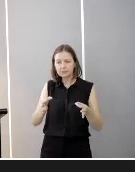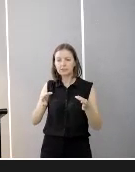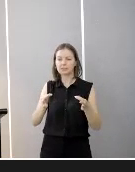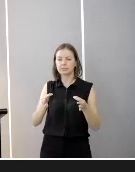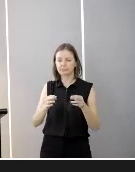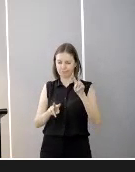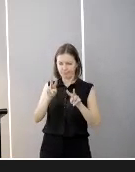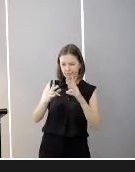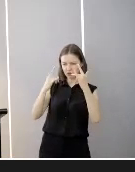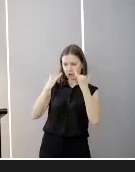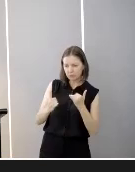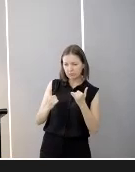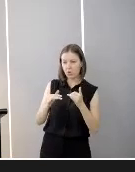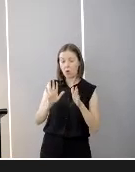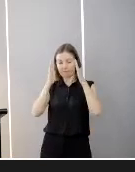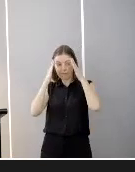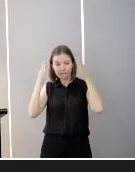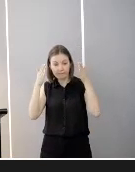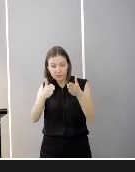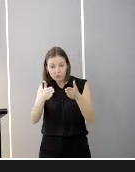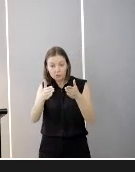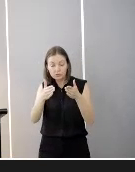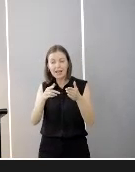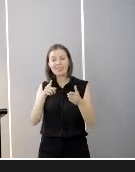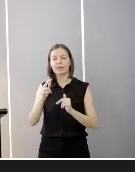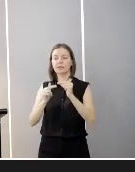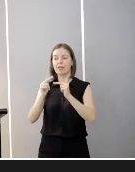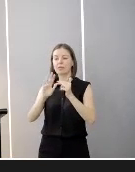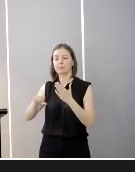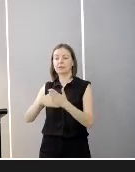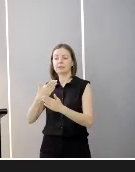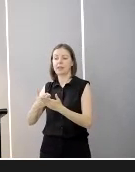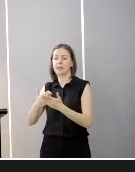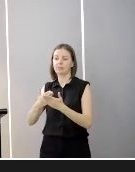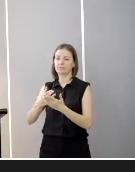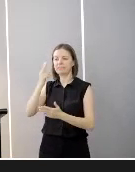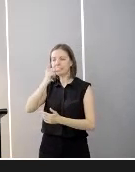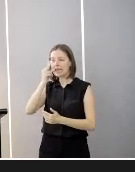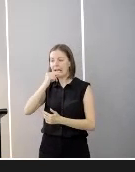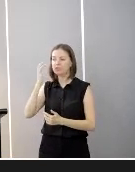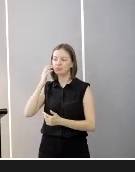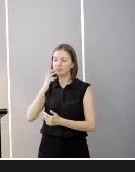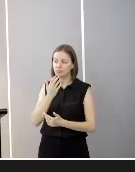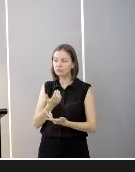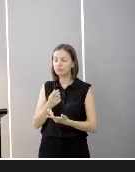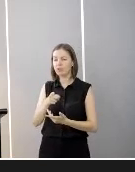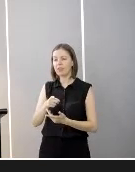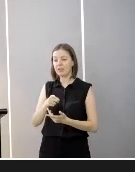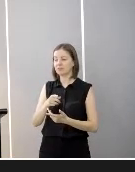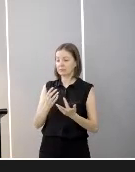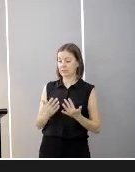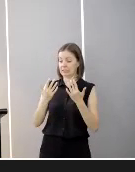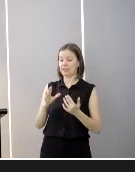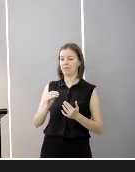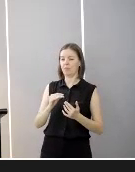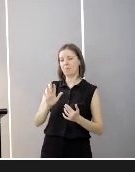making judgments, paying attention. These things develop right into adolescence. And this figure is from about 15 years ago, and